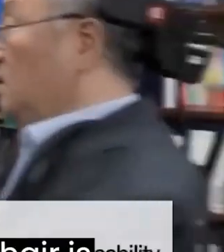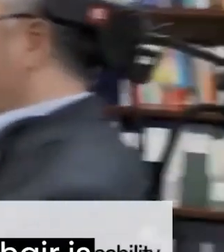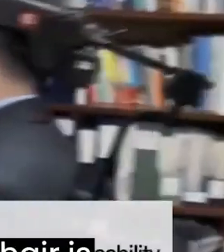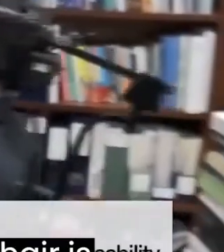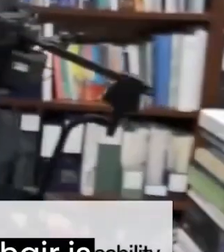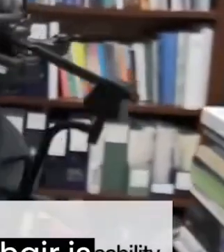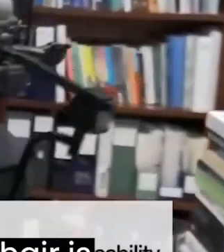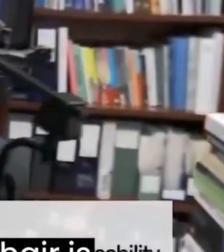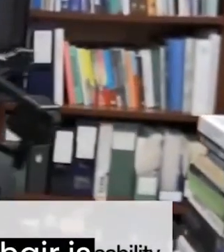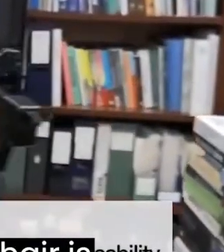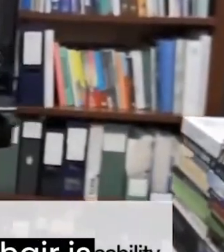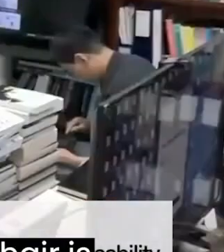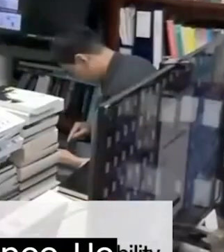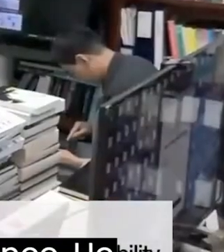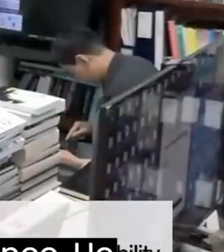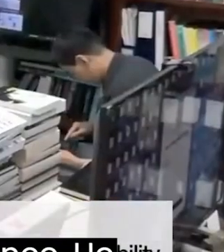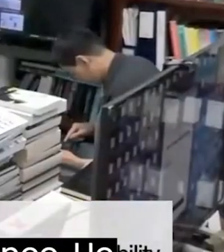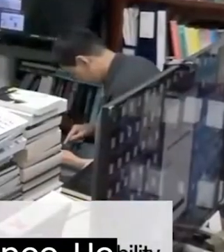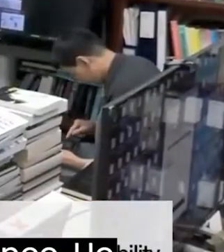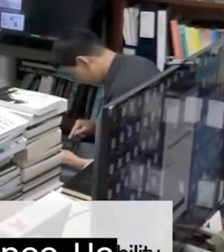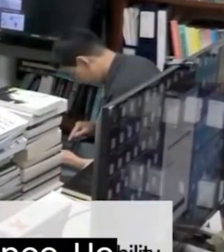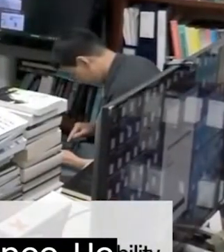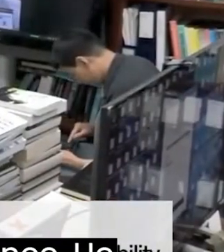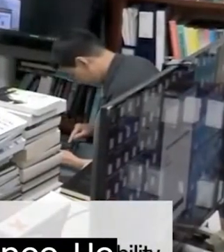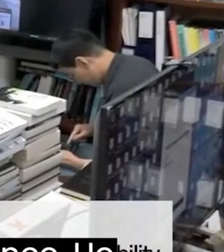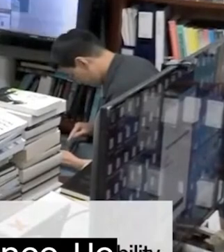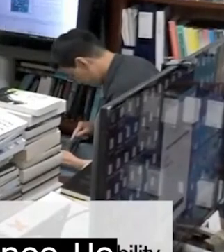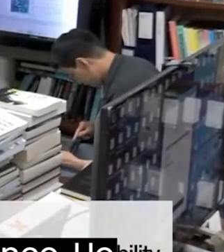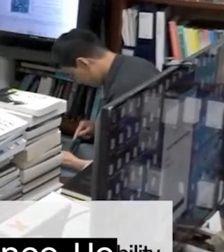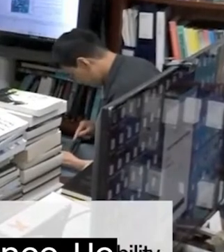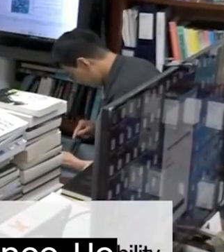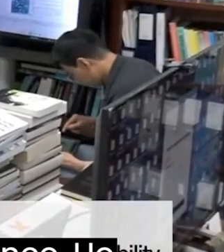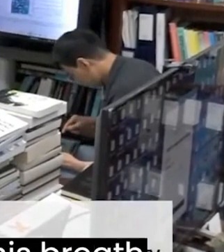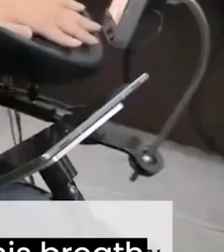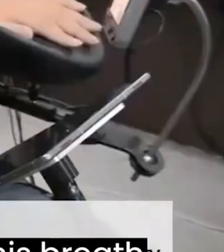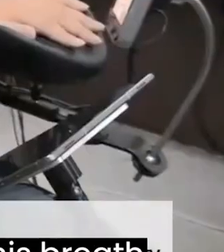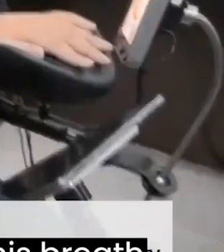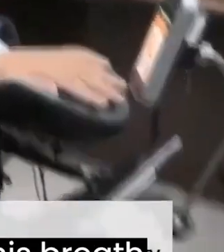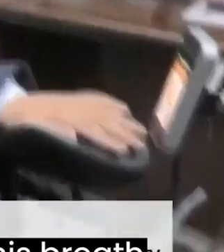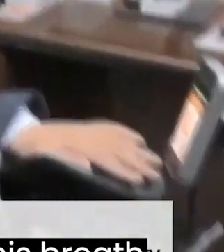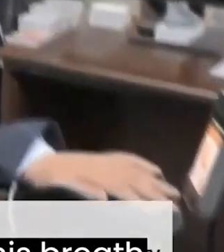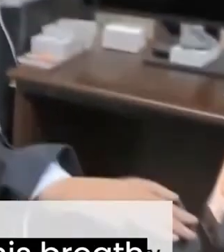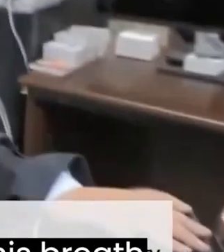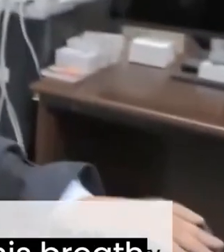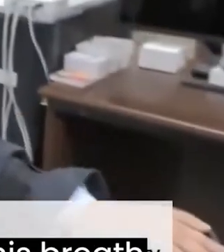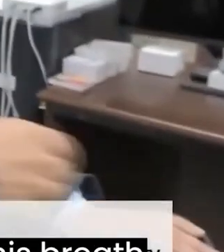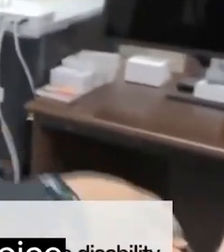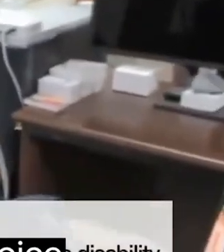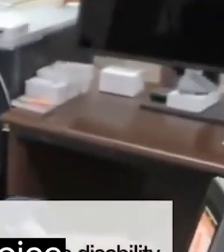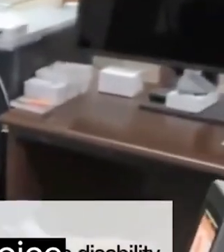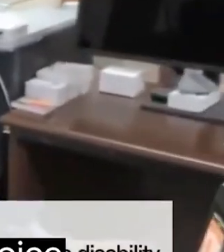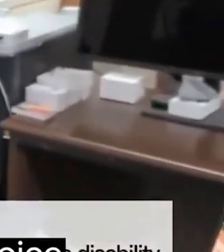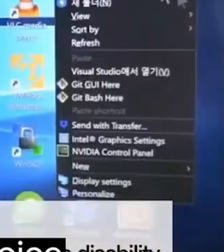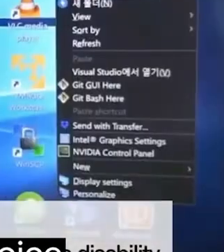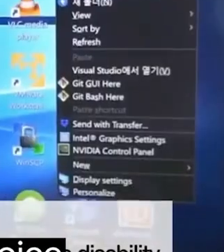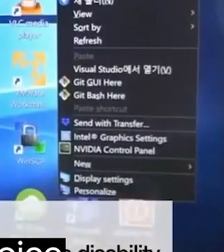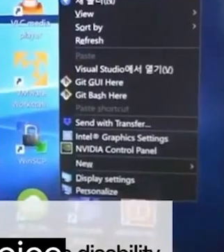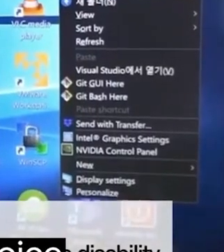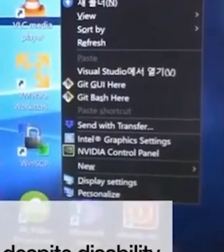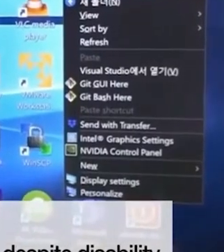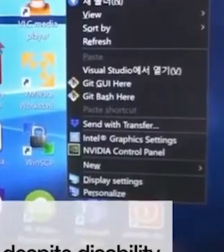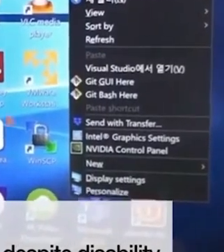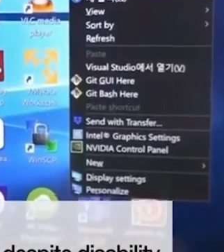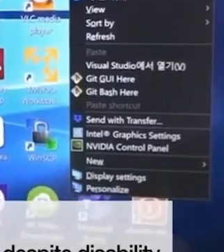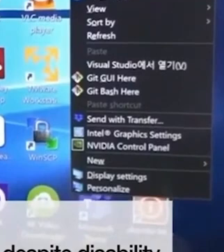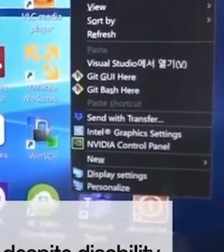A professor in an electric wheelchair is presiding over a research conference. He moves a computer mouse using his breath and writes his thesis through